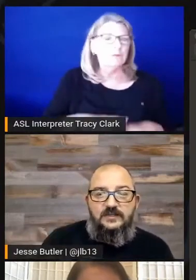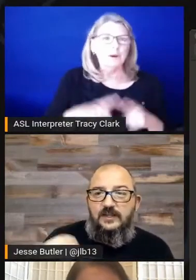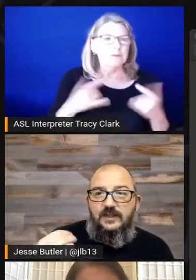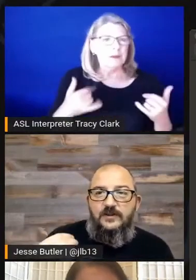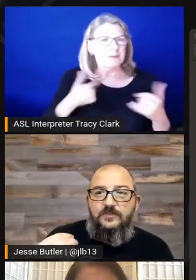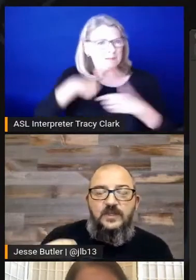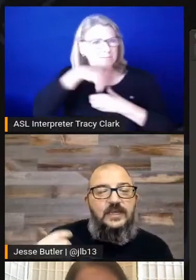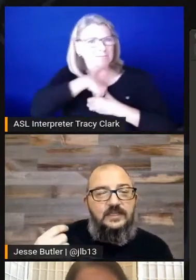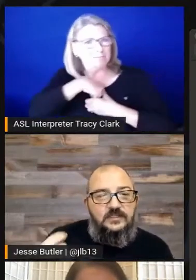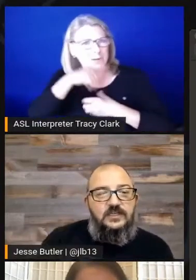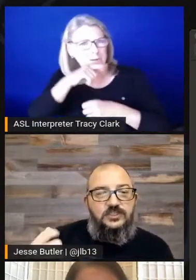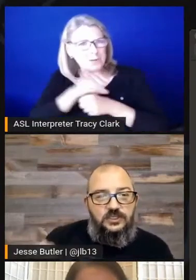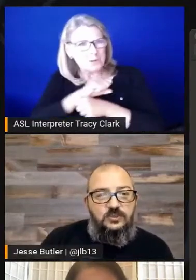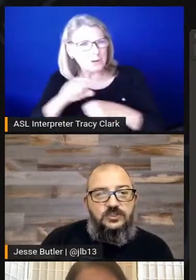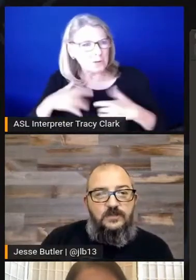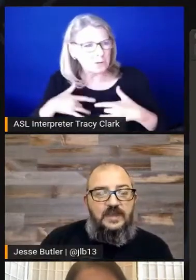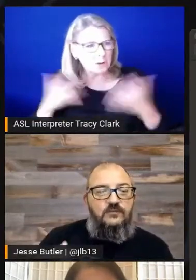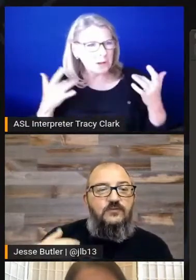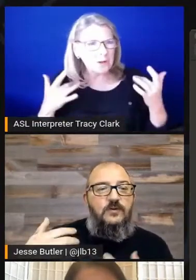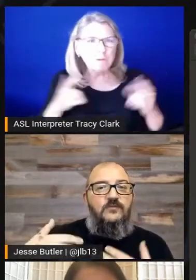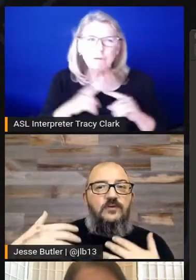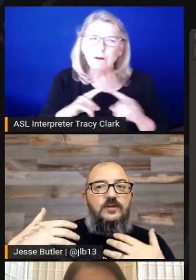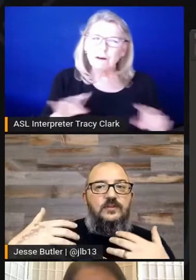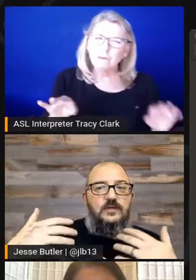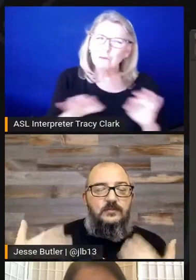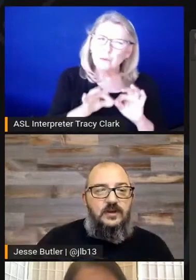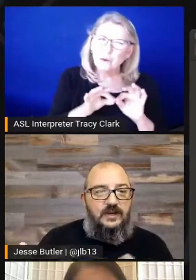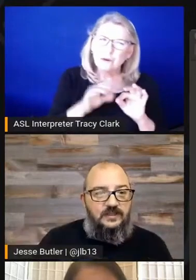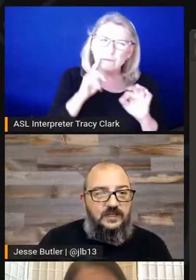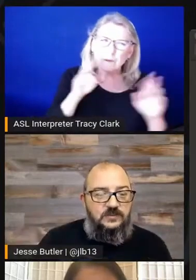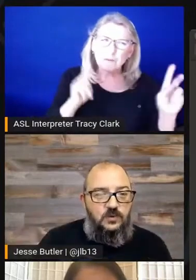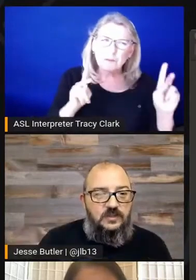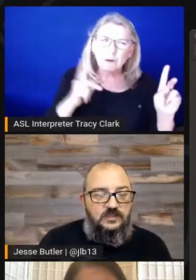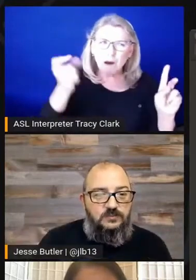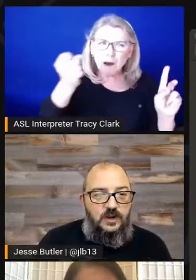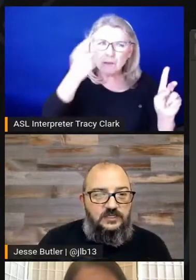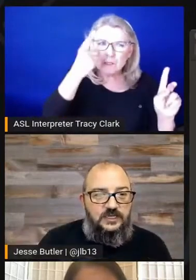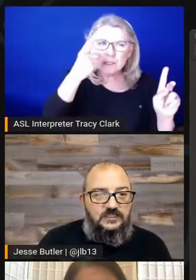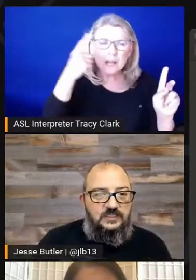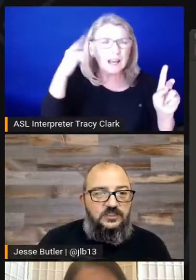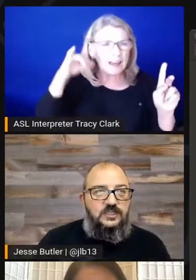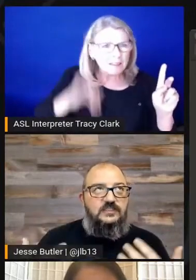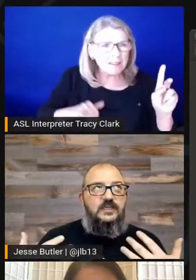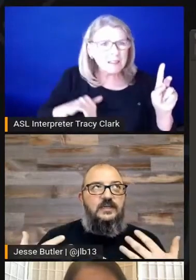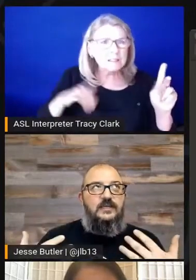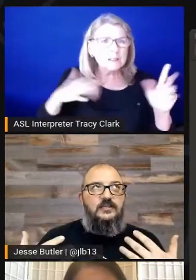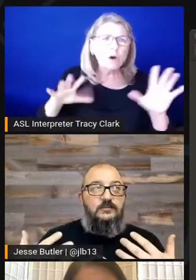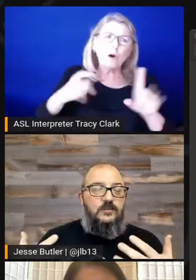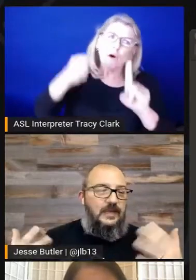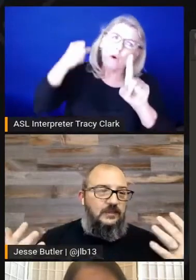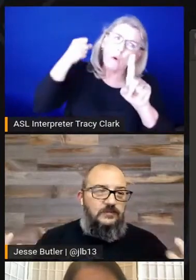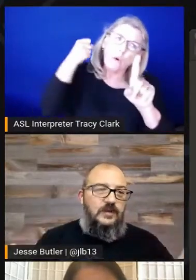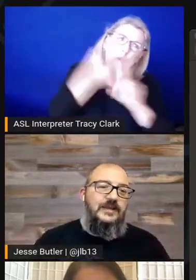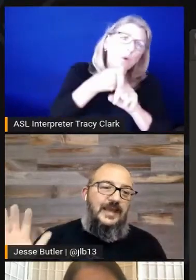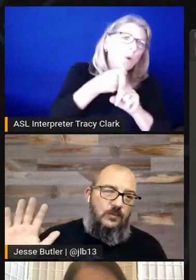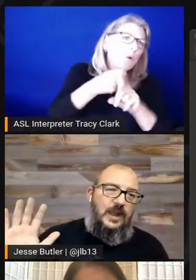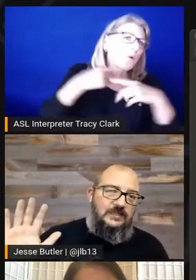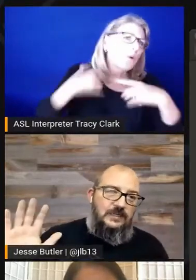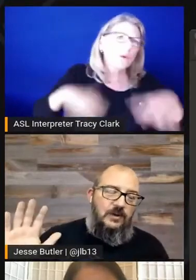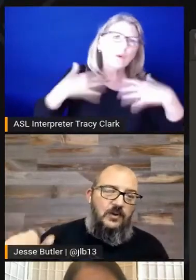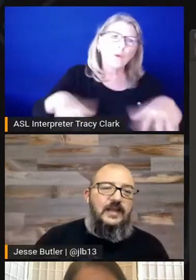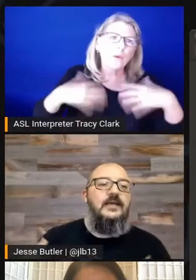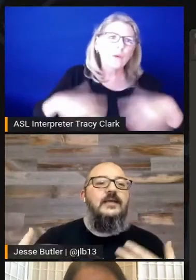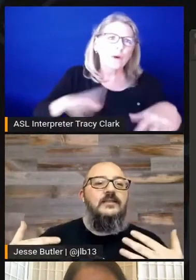understand, it's such a huge impact for the community. I think it's one of these projects that's just again, I'm